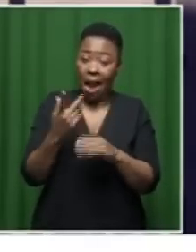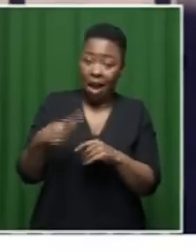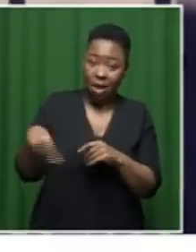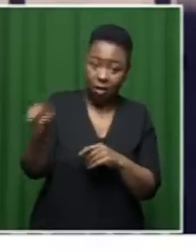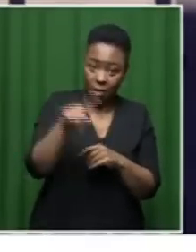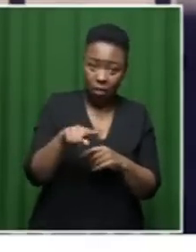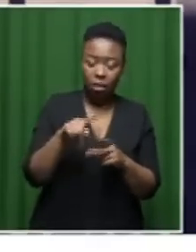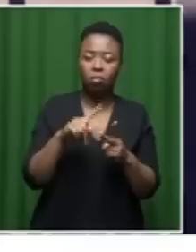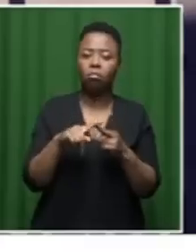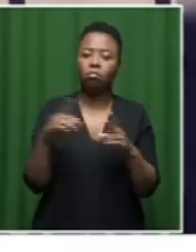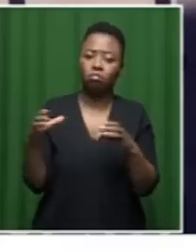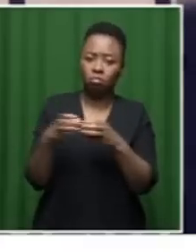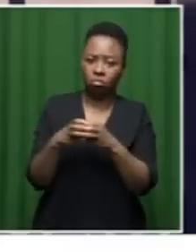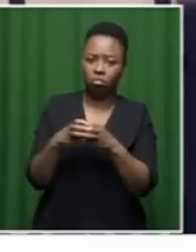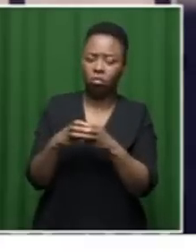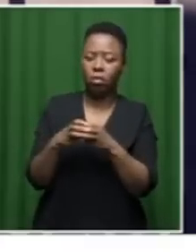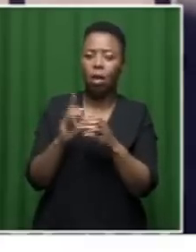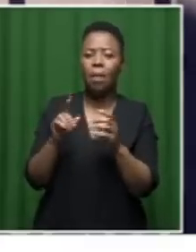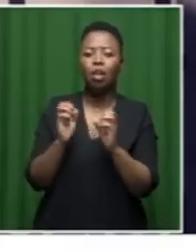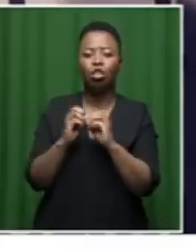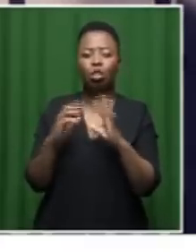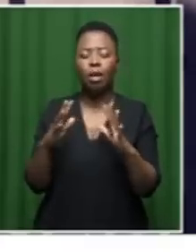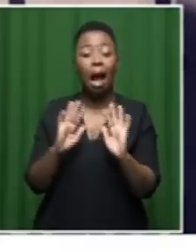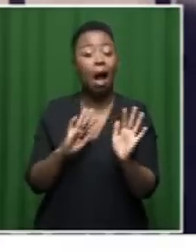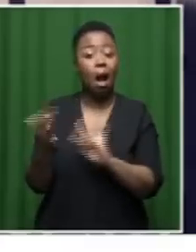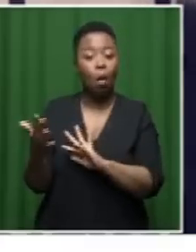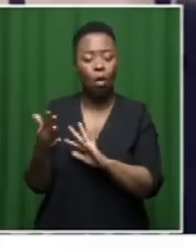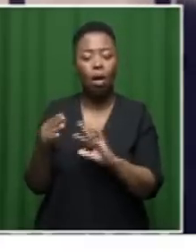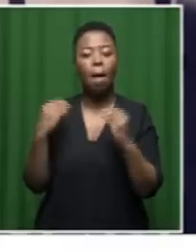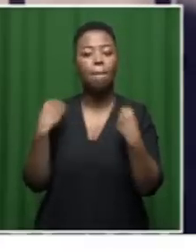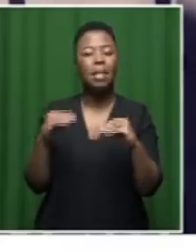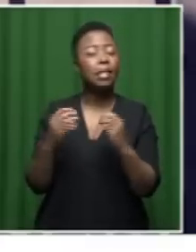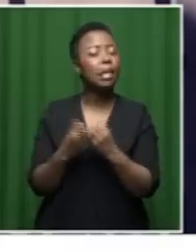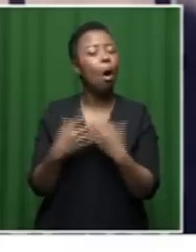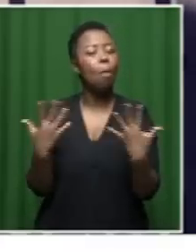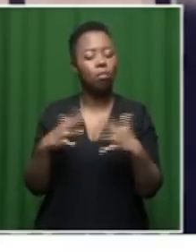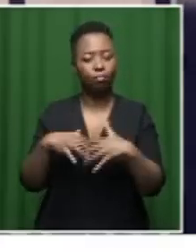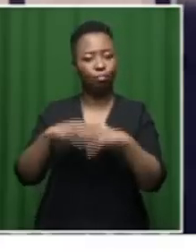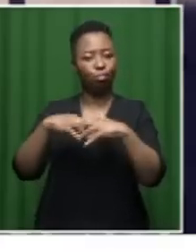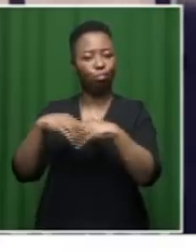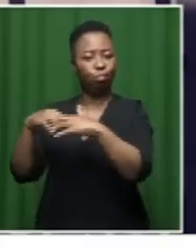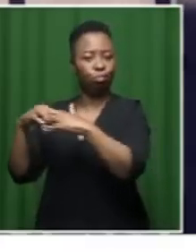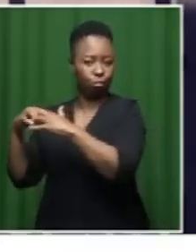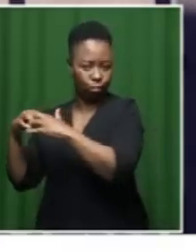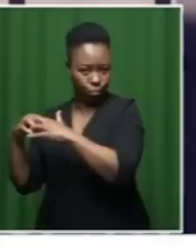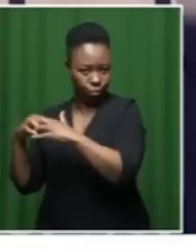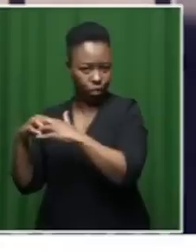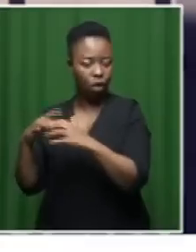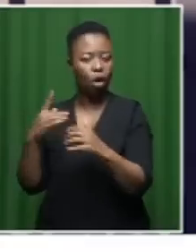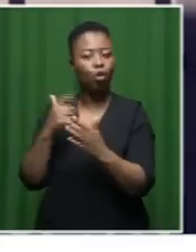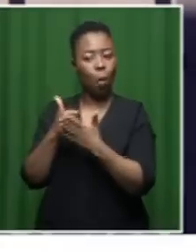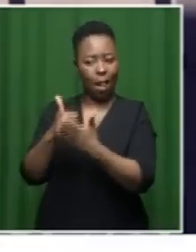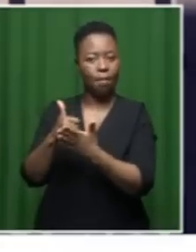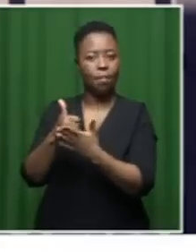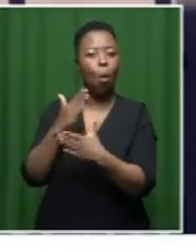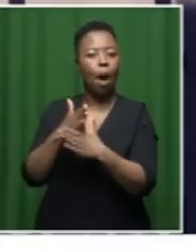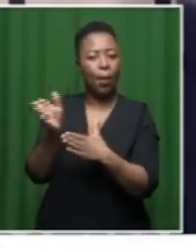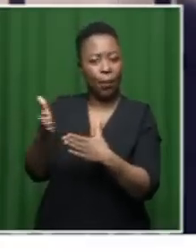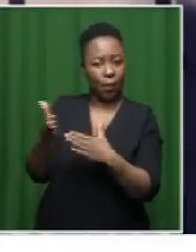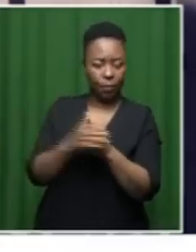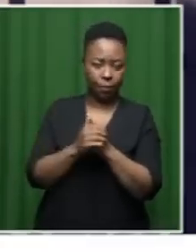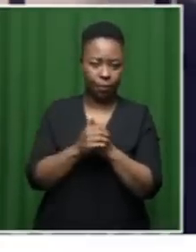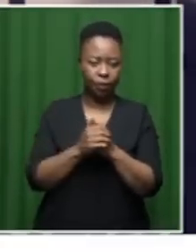with is how much business must be created to, for example, have unemployment. The first calculation should